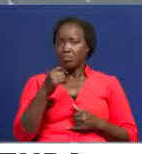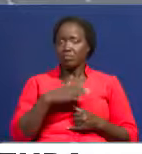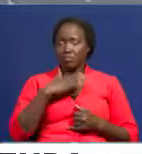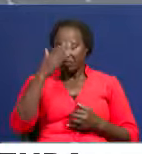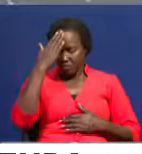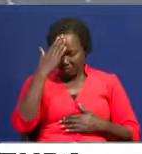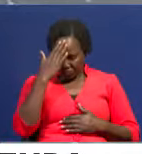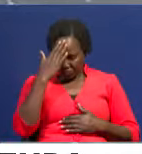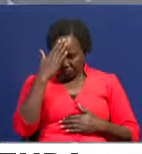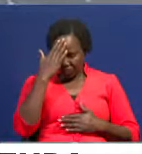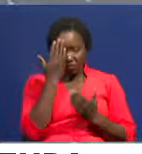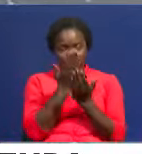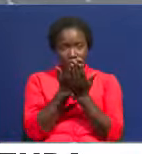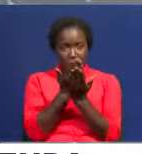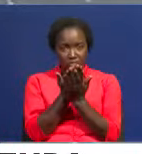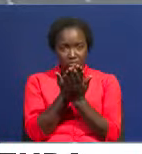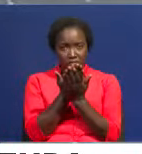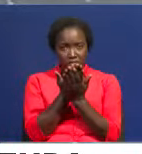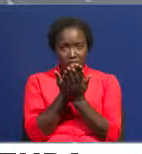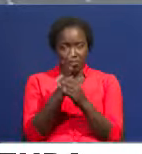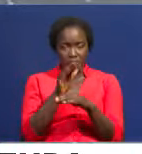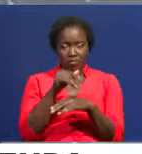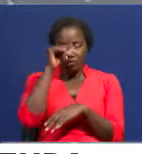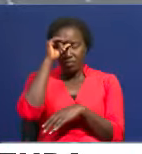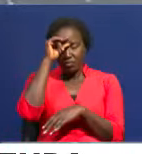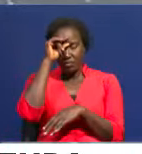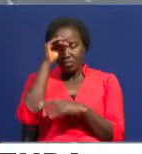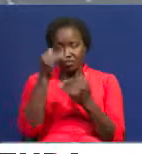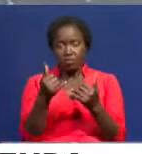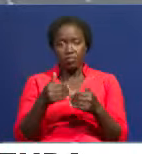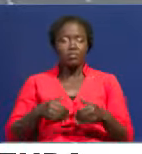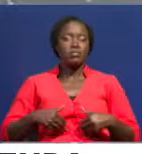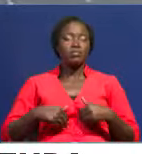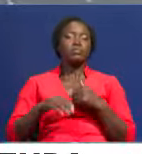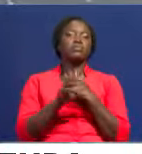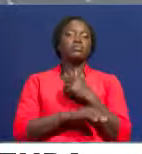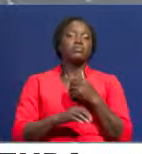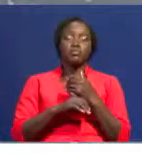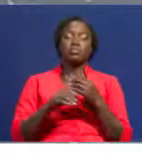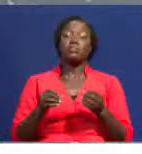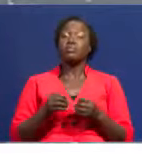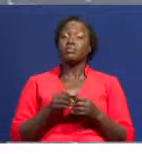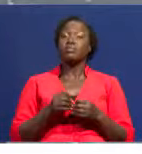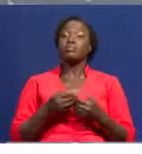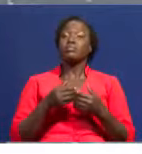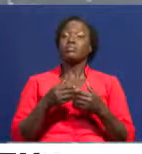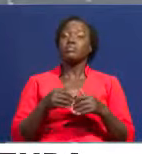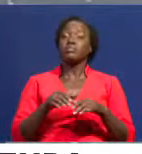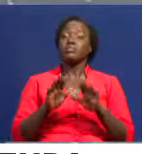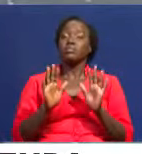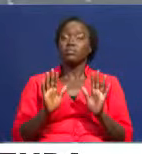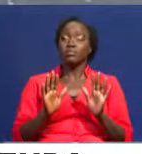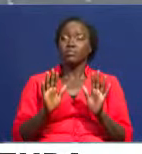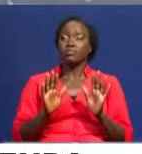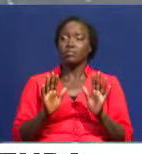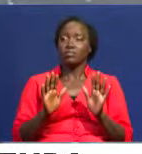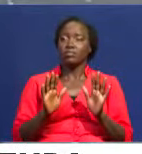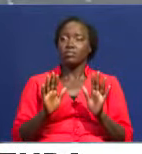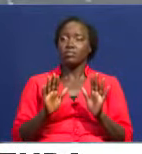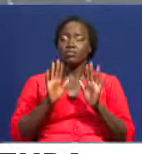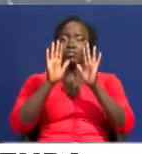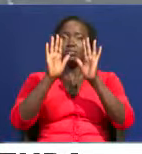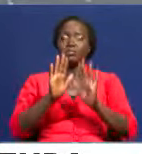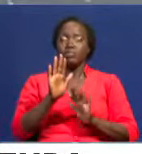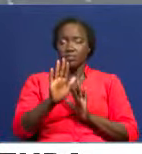humble plea to call for our government, now that the youths of our country have come out, our leaders have taken